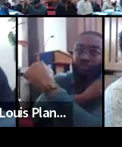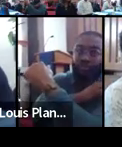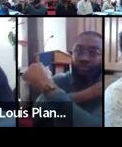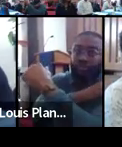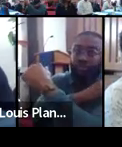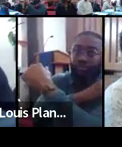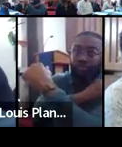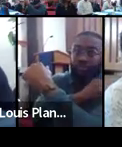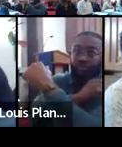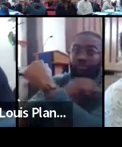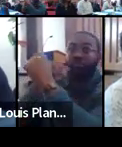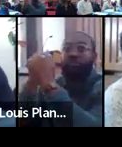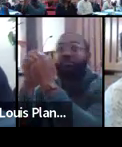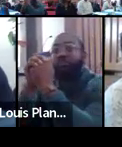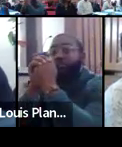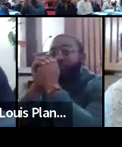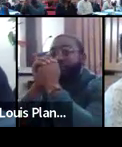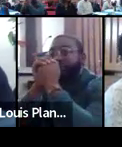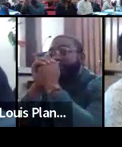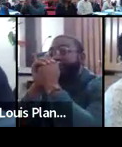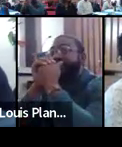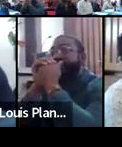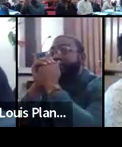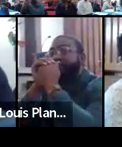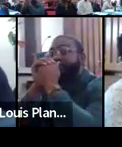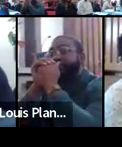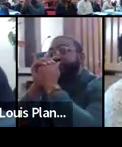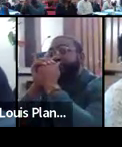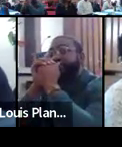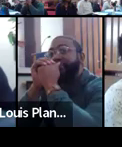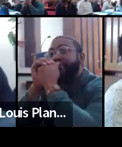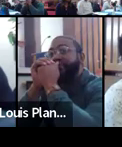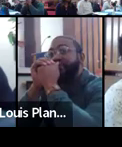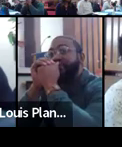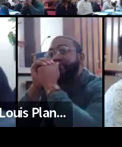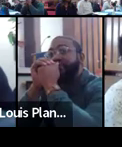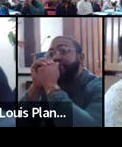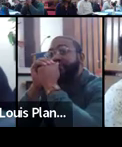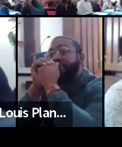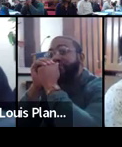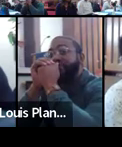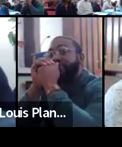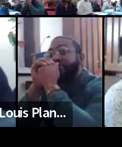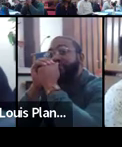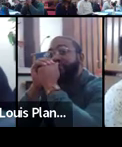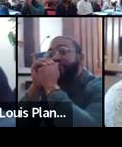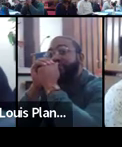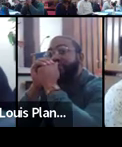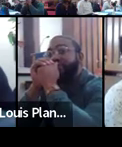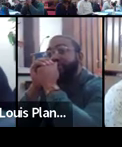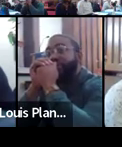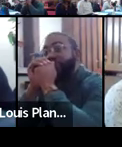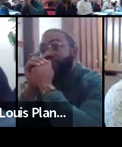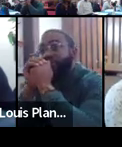you all have been elected, so we know what's going on in Washington, things like that. But I feel